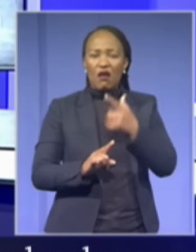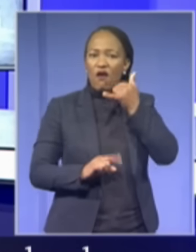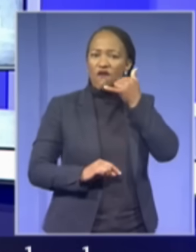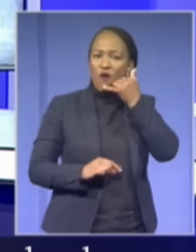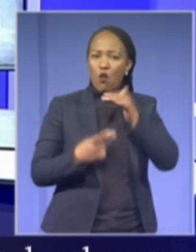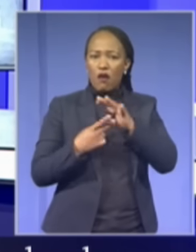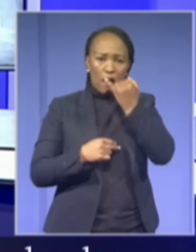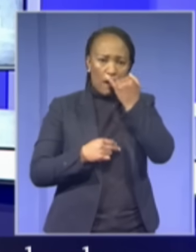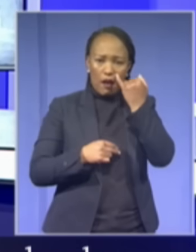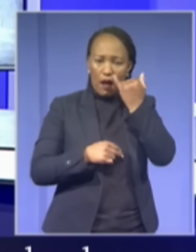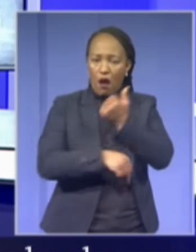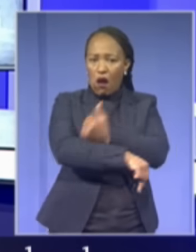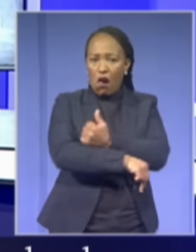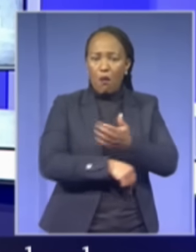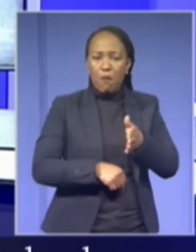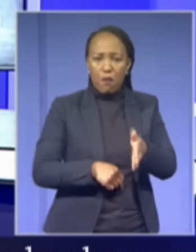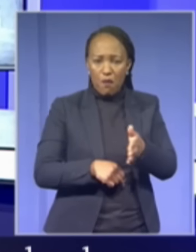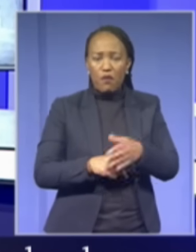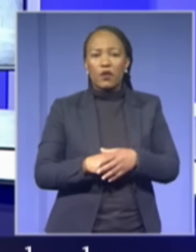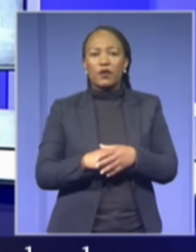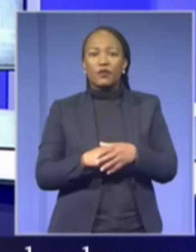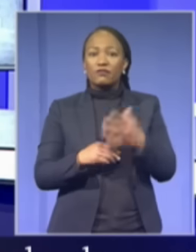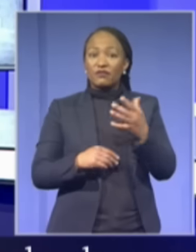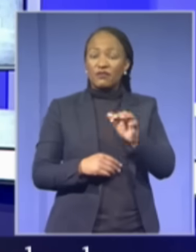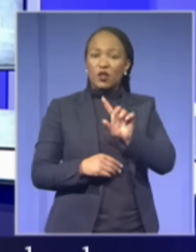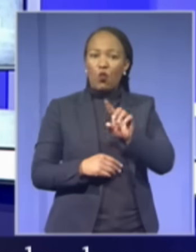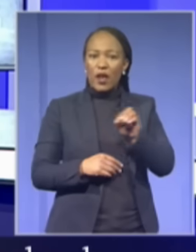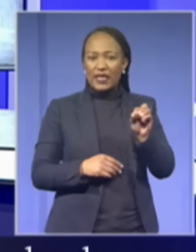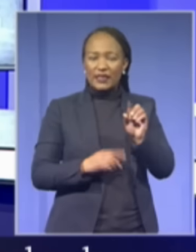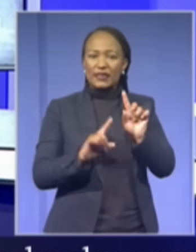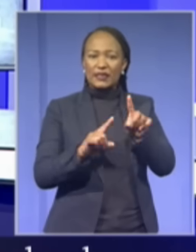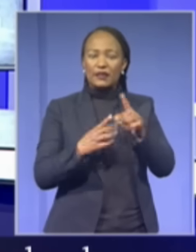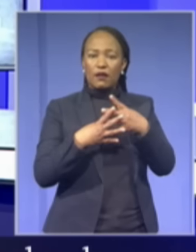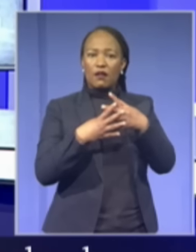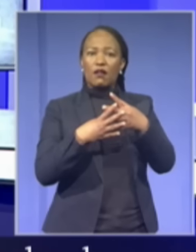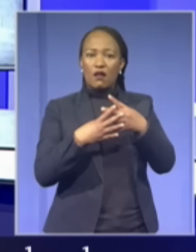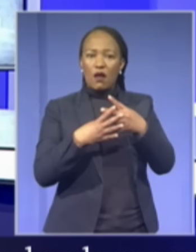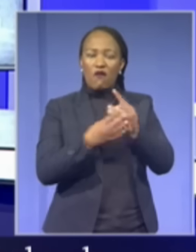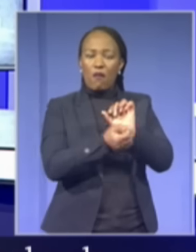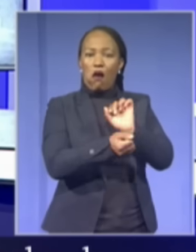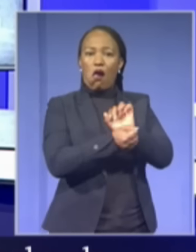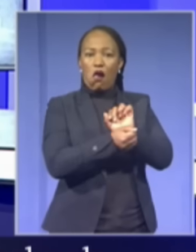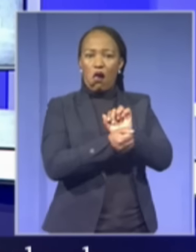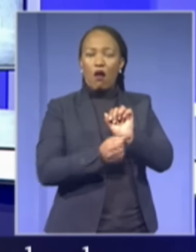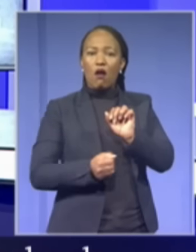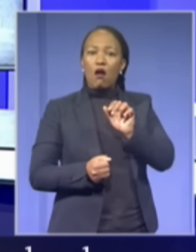diokobatši magareng ga tše dingwe ka kgolegong. Batlhankedi ba go feta 100 ba rometšwe ka kgolegong yeo e swerego bagolegwa ba go